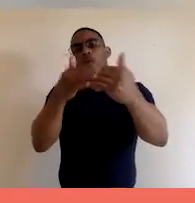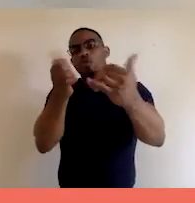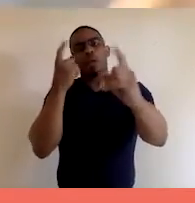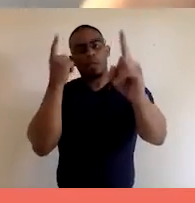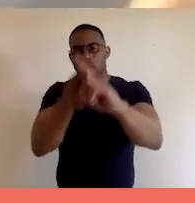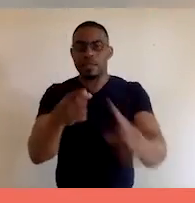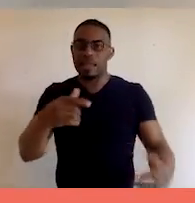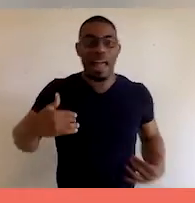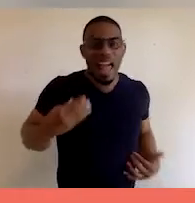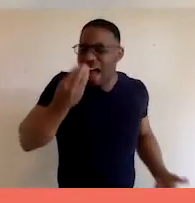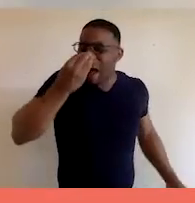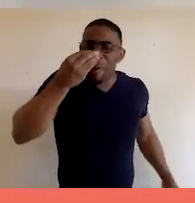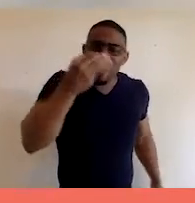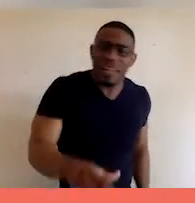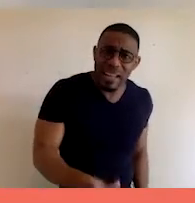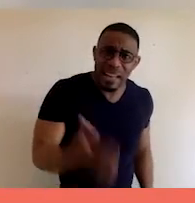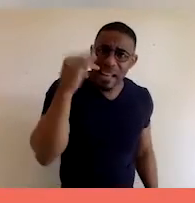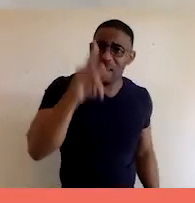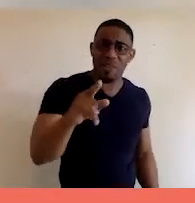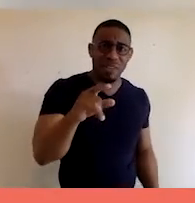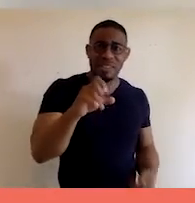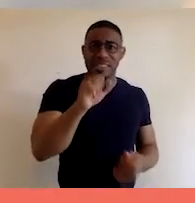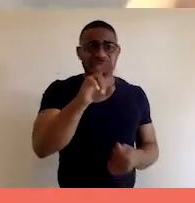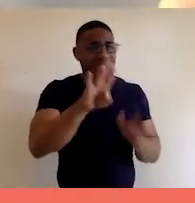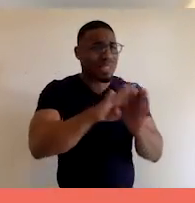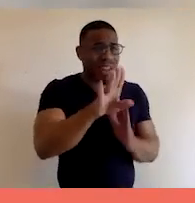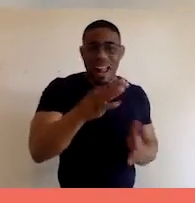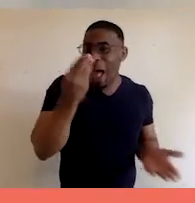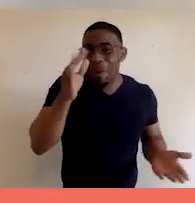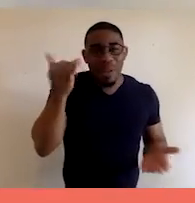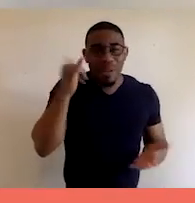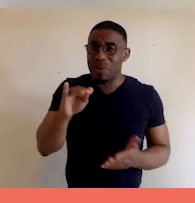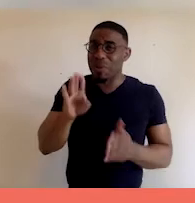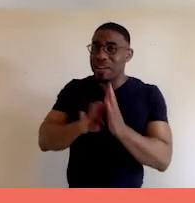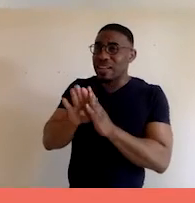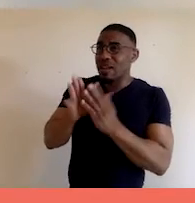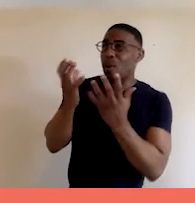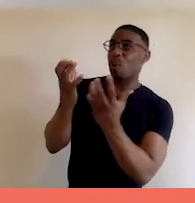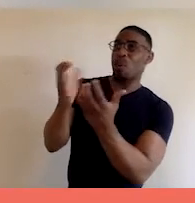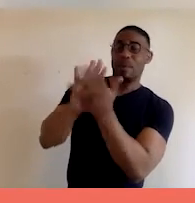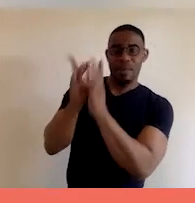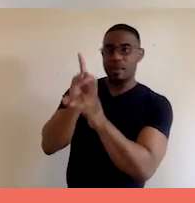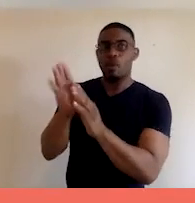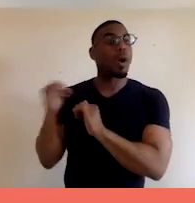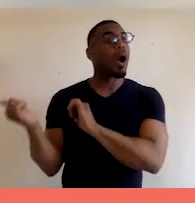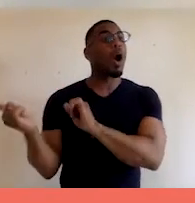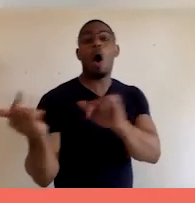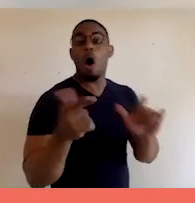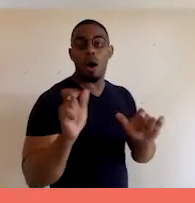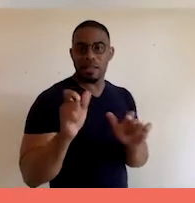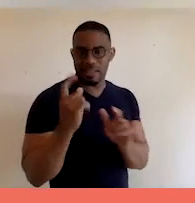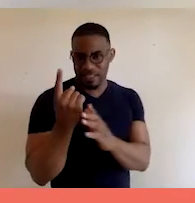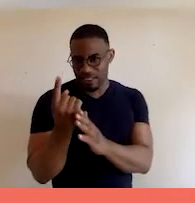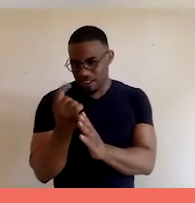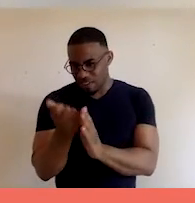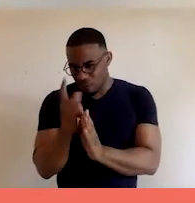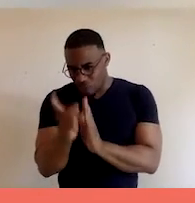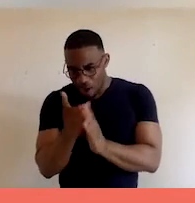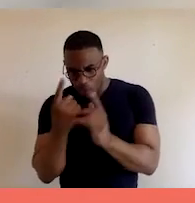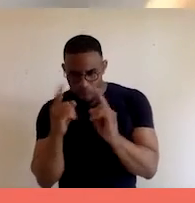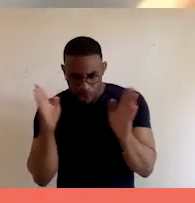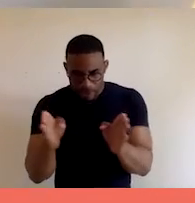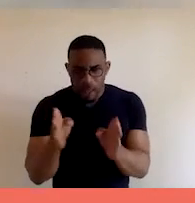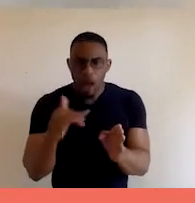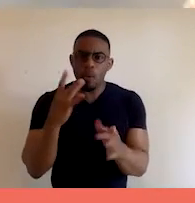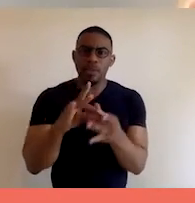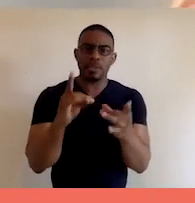to reach. And I don't care if you're a senior developer. I don't care if you're an aspiring developer. We all need those hours of productivity. I